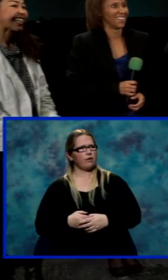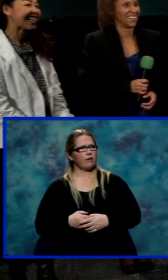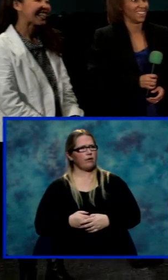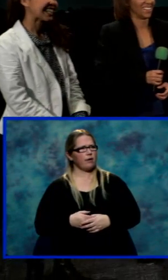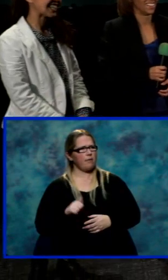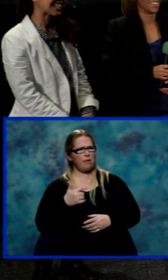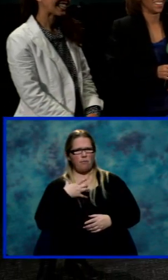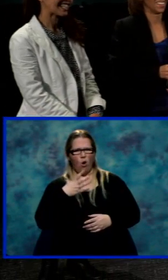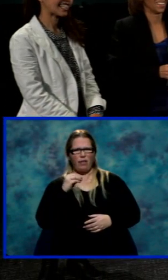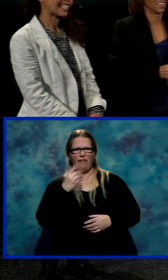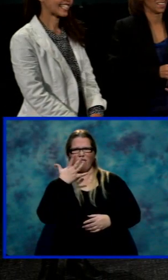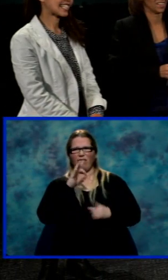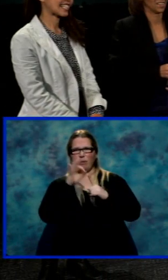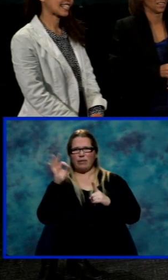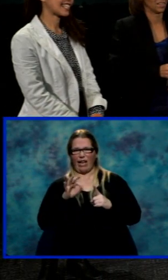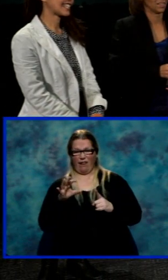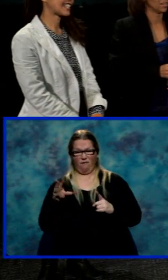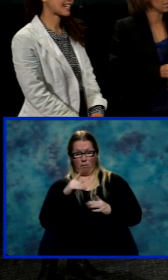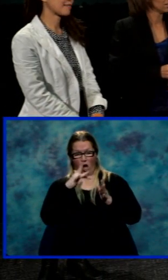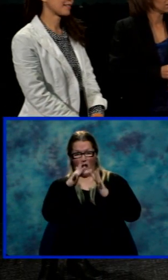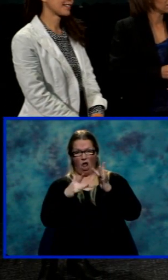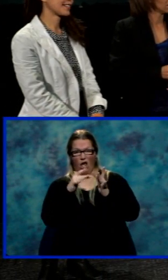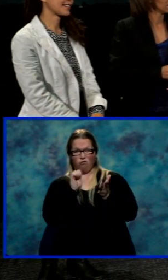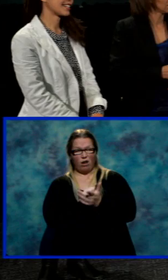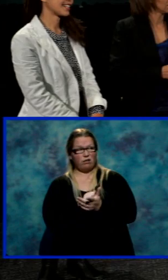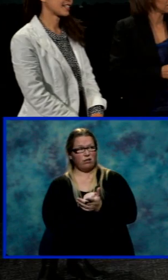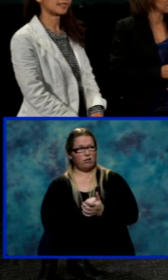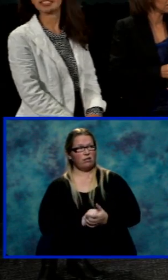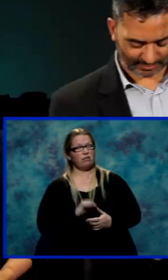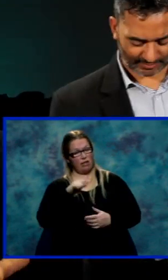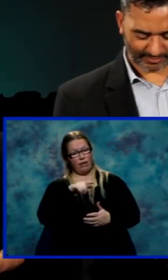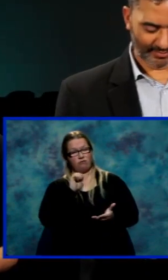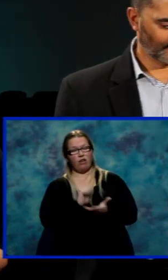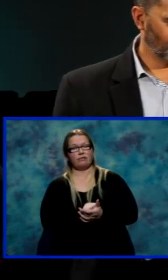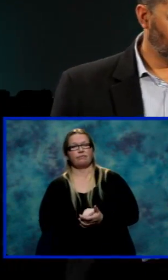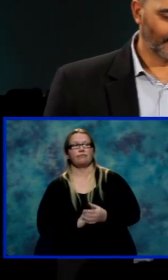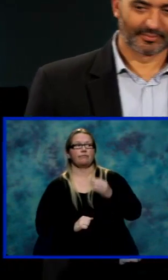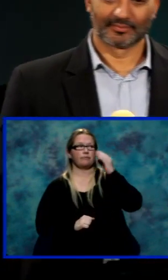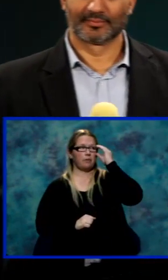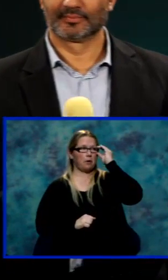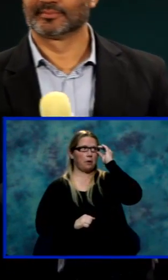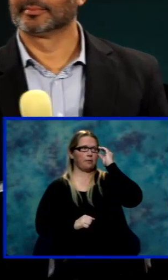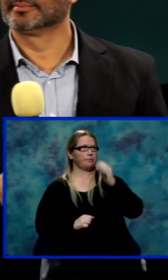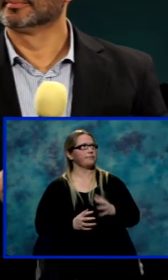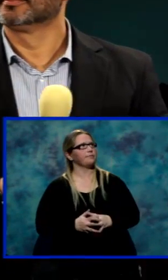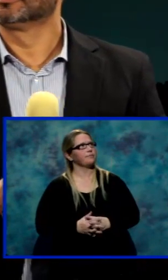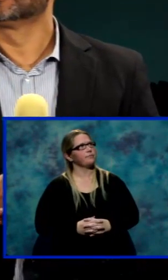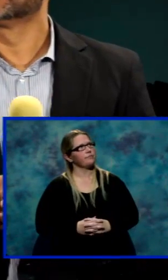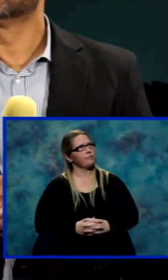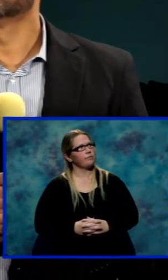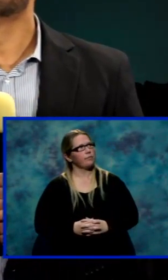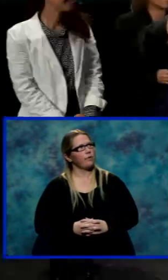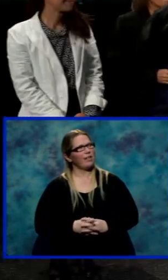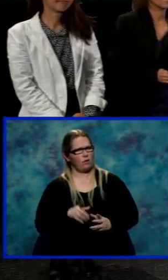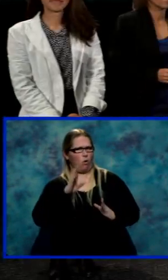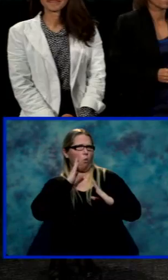than 50% of our income comes from online, is that right? Yes, that's a yes. That's true. Yeah, so it's a